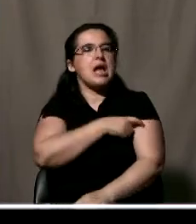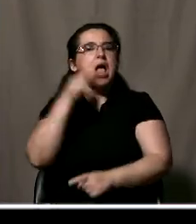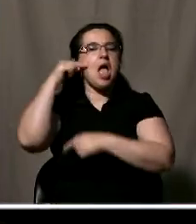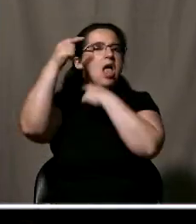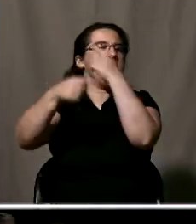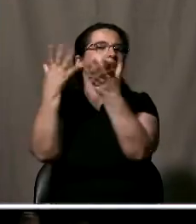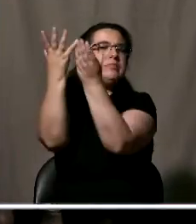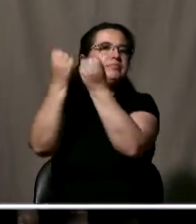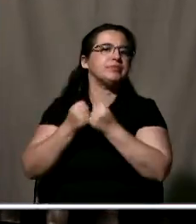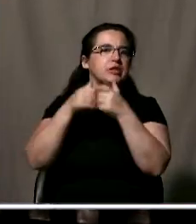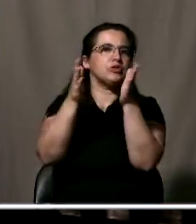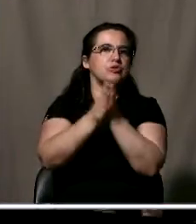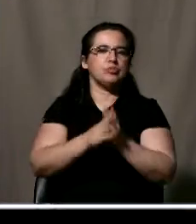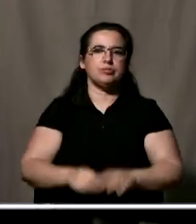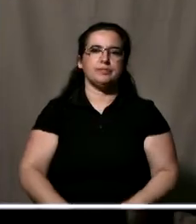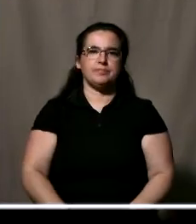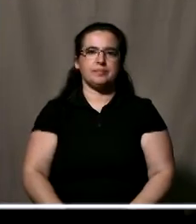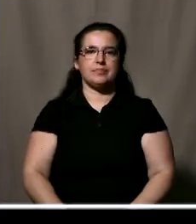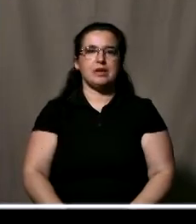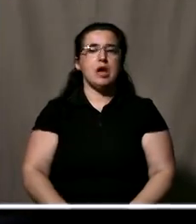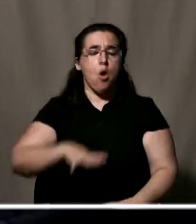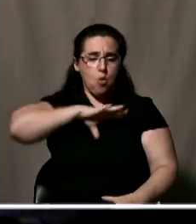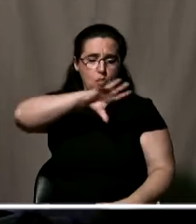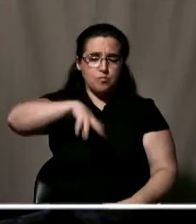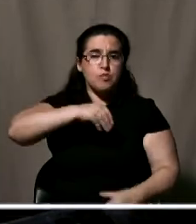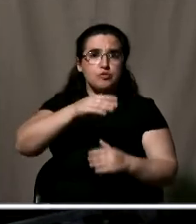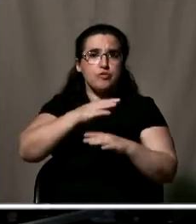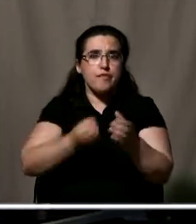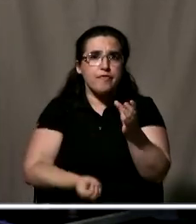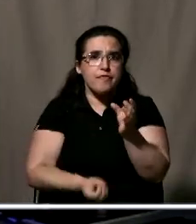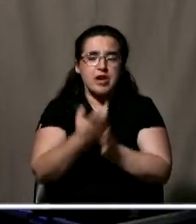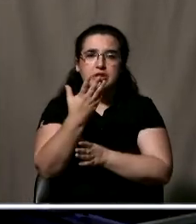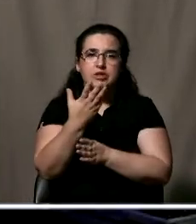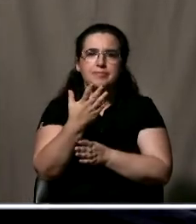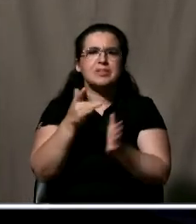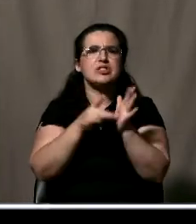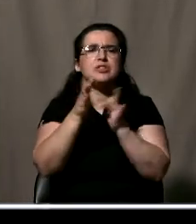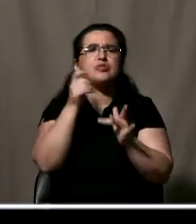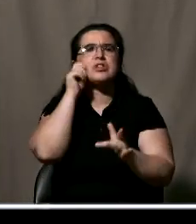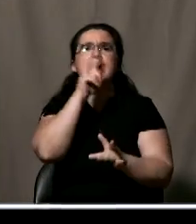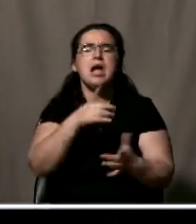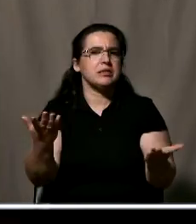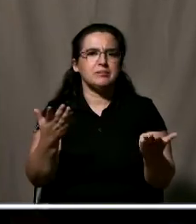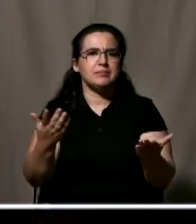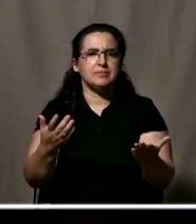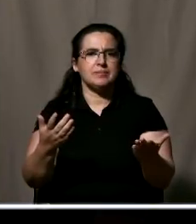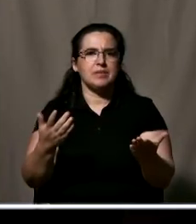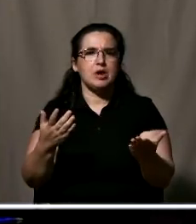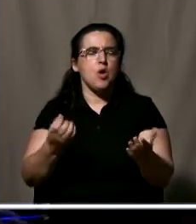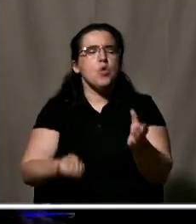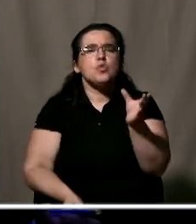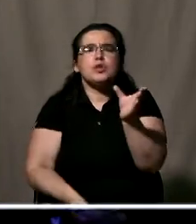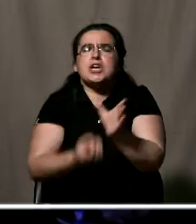Through whom also he made the world. Por quem fez o mundo. Who is Jesus? Quem é Jesus? He's the all-powerful creator. É